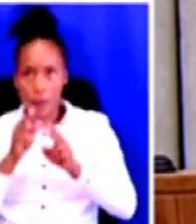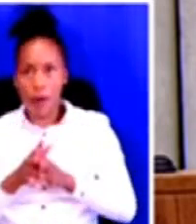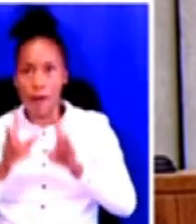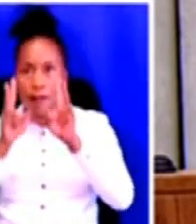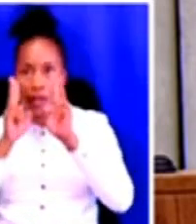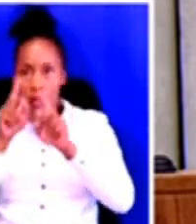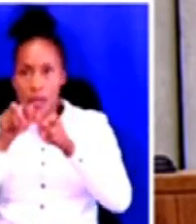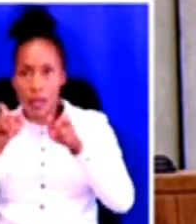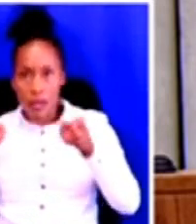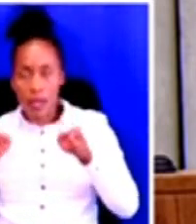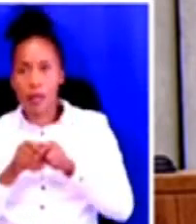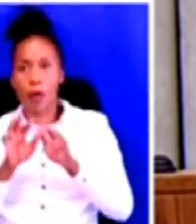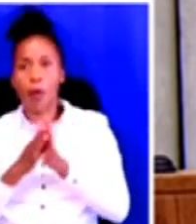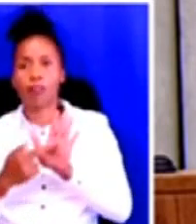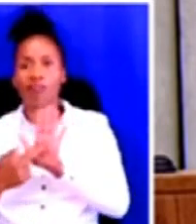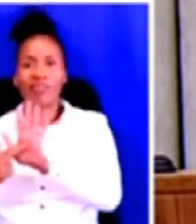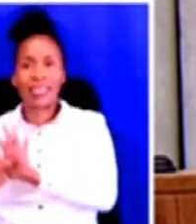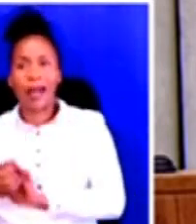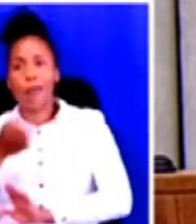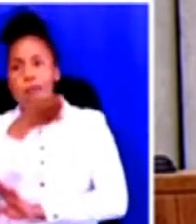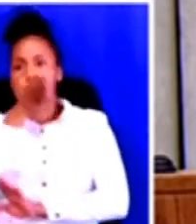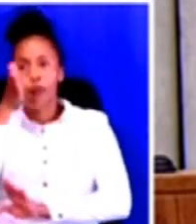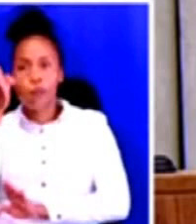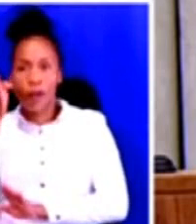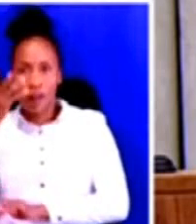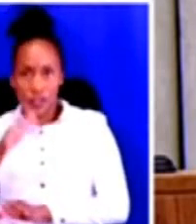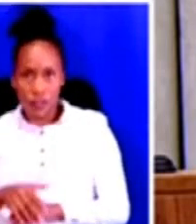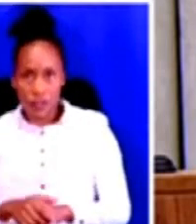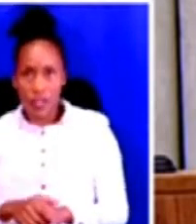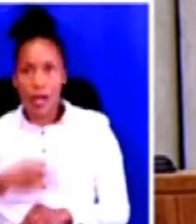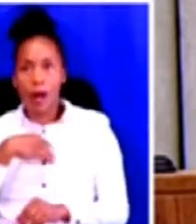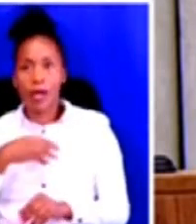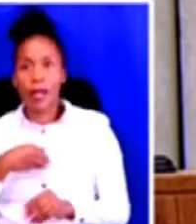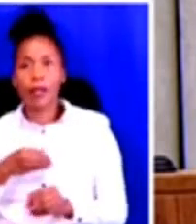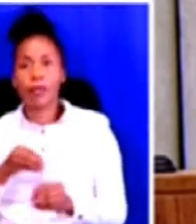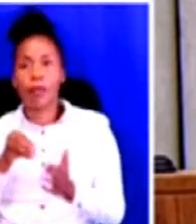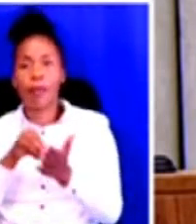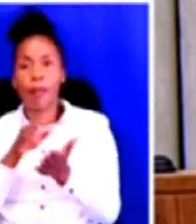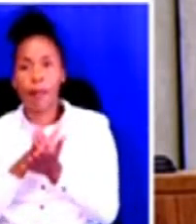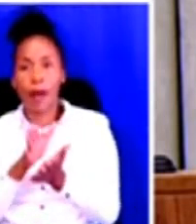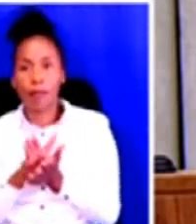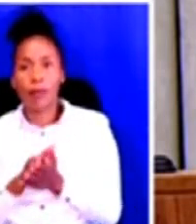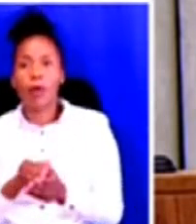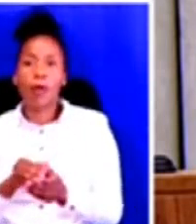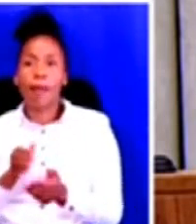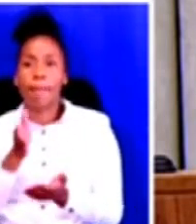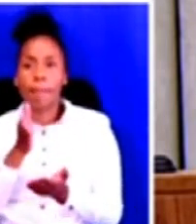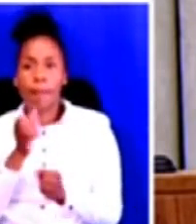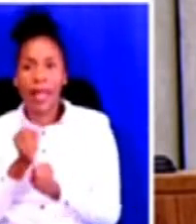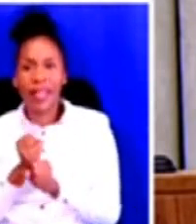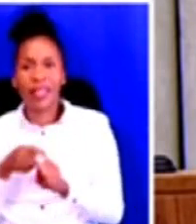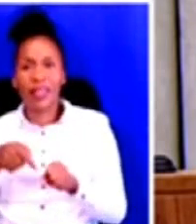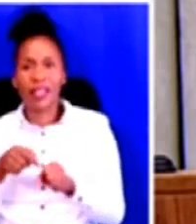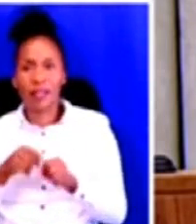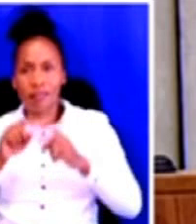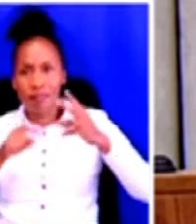permanent delegates, to the sitting. And I would like to make the following remarks before we continue. The time